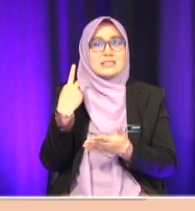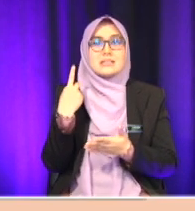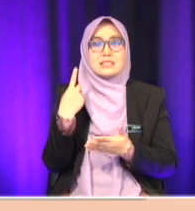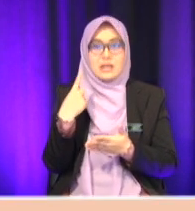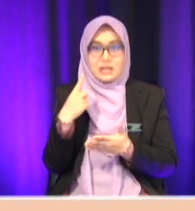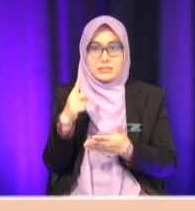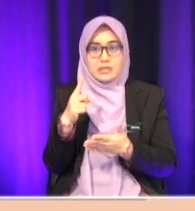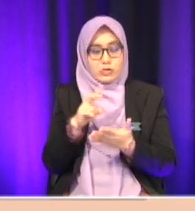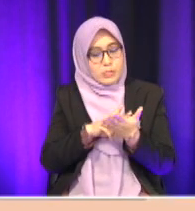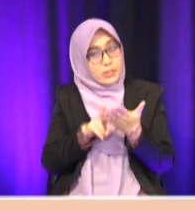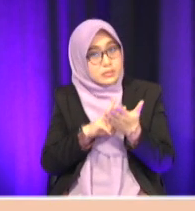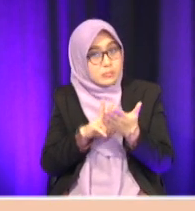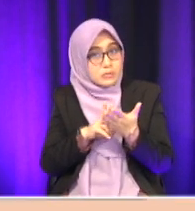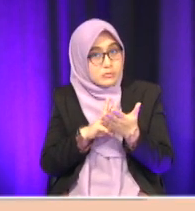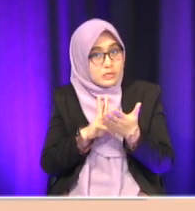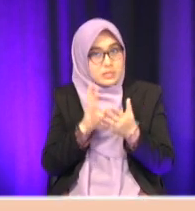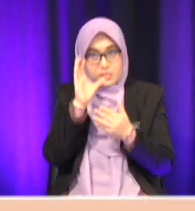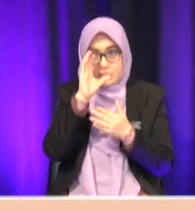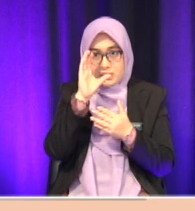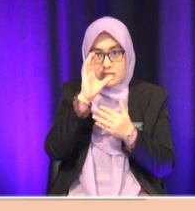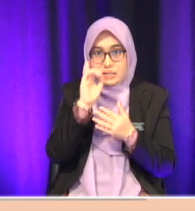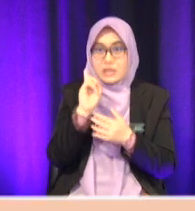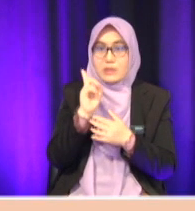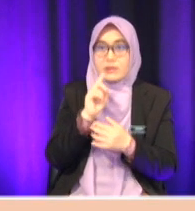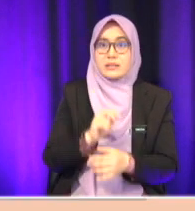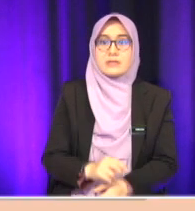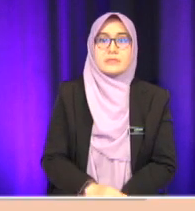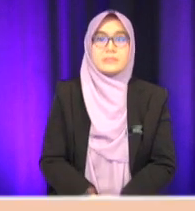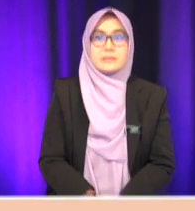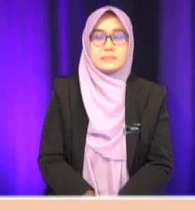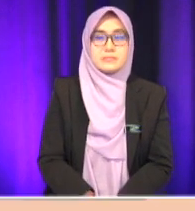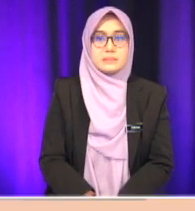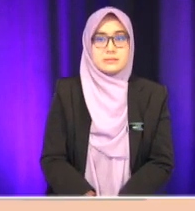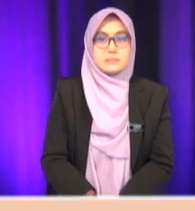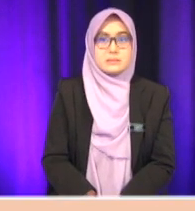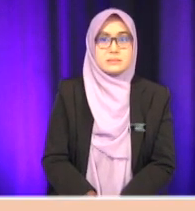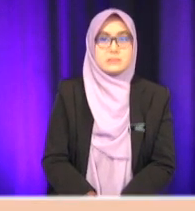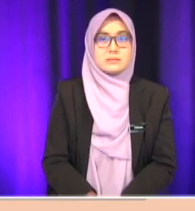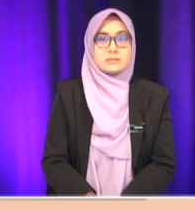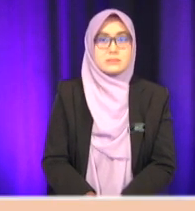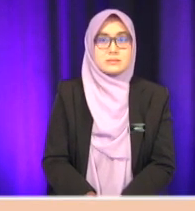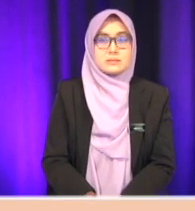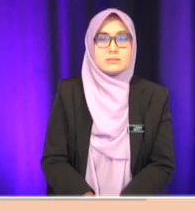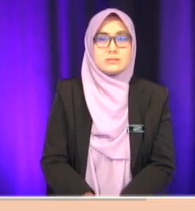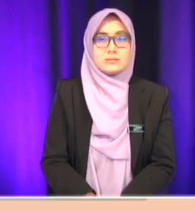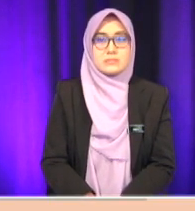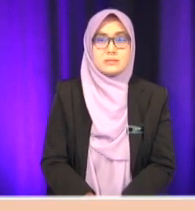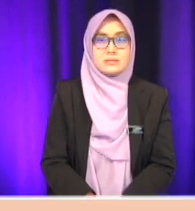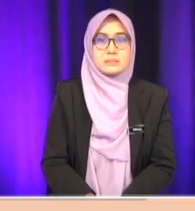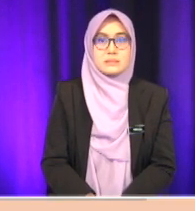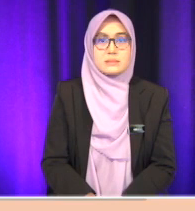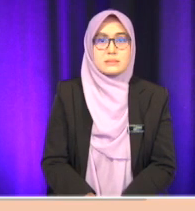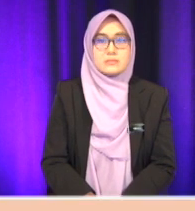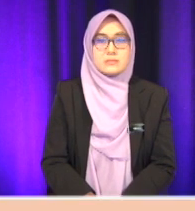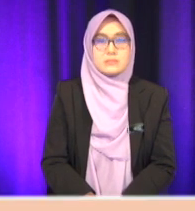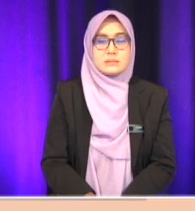what she was doing in the kitchen. Okay, so here talking about her